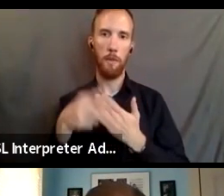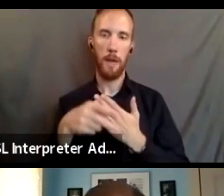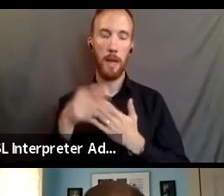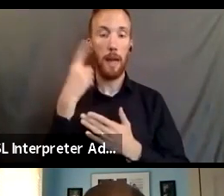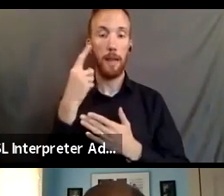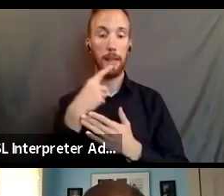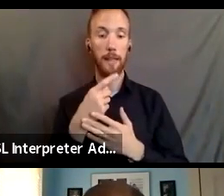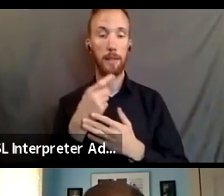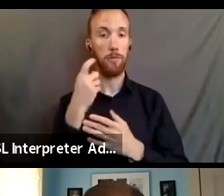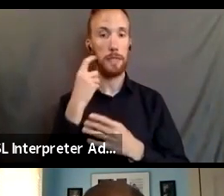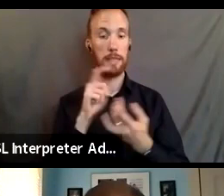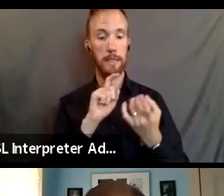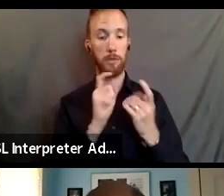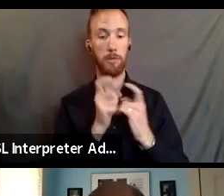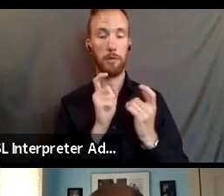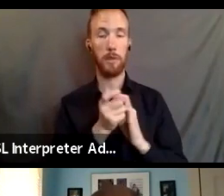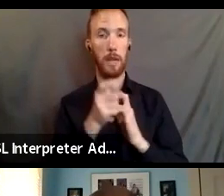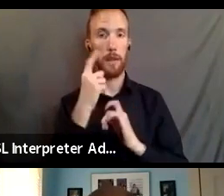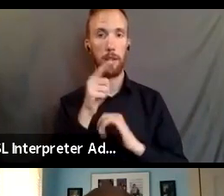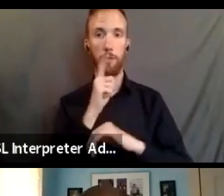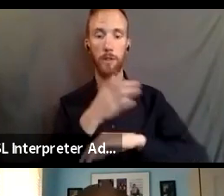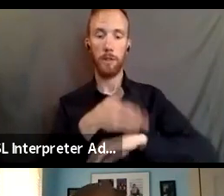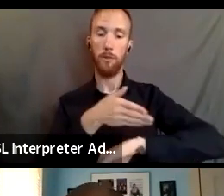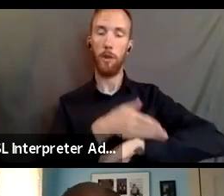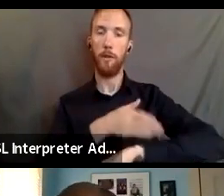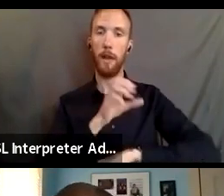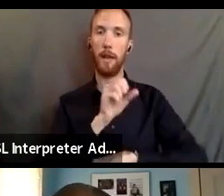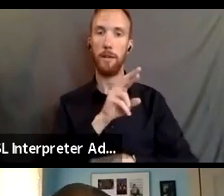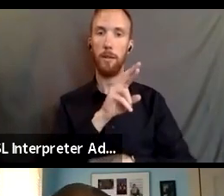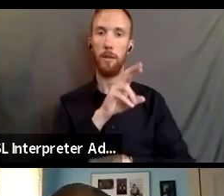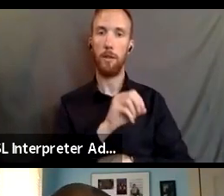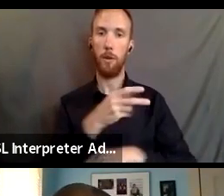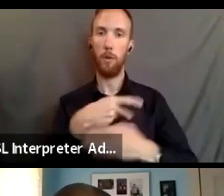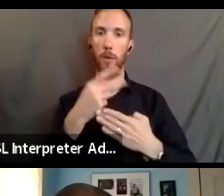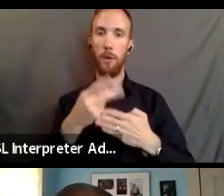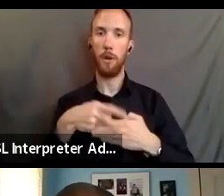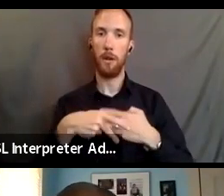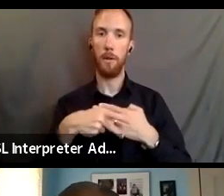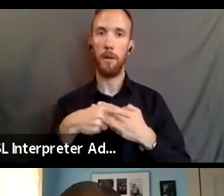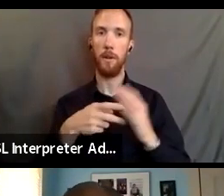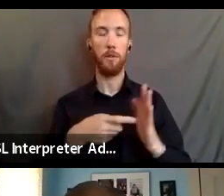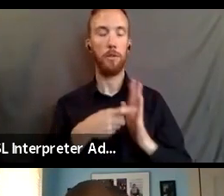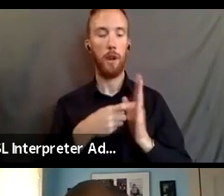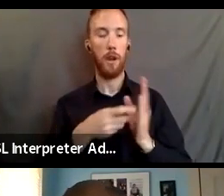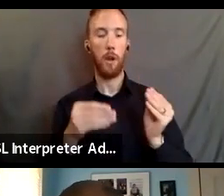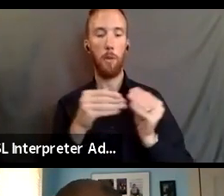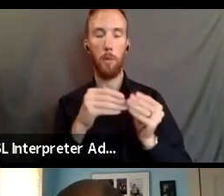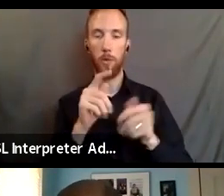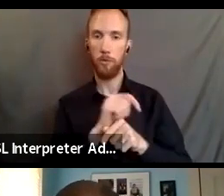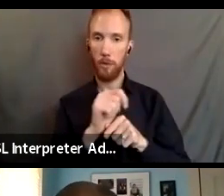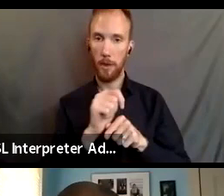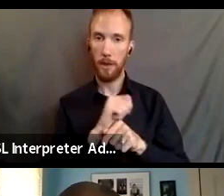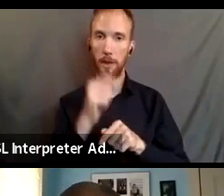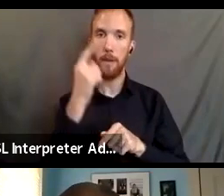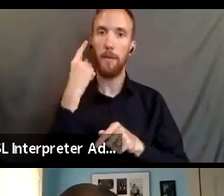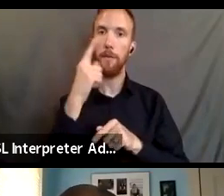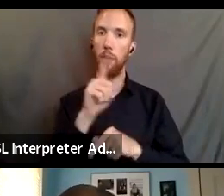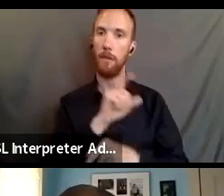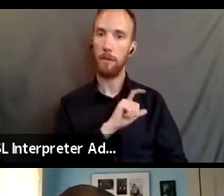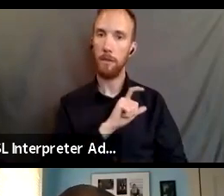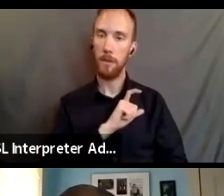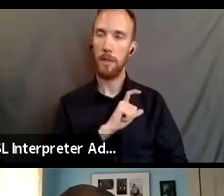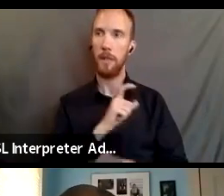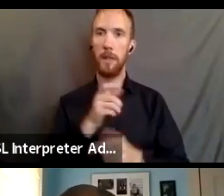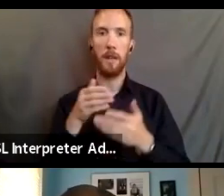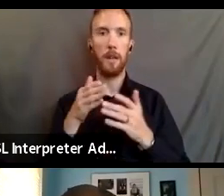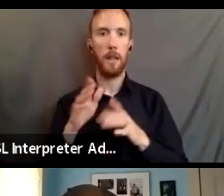significant improvements to the sro program requiring additional training for officers allows for training on cps